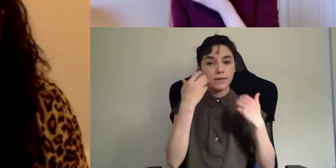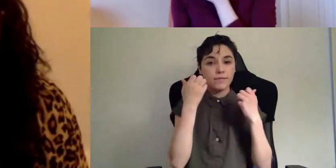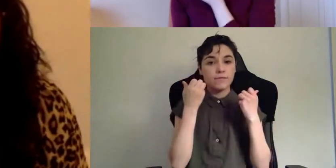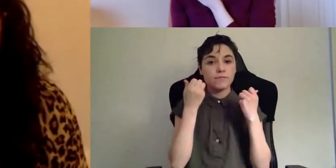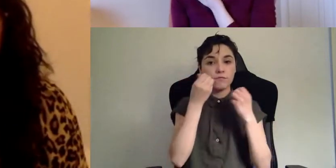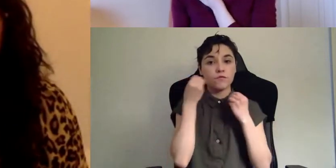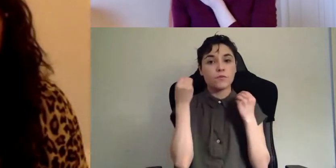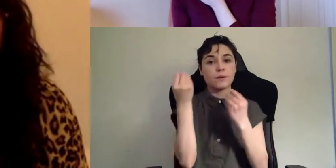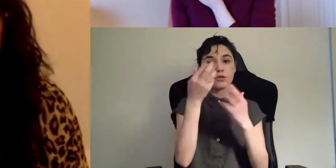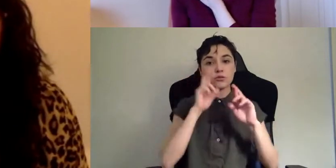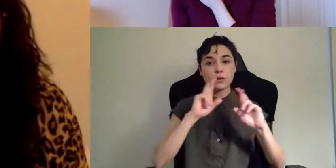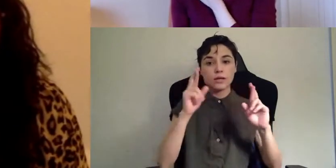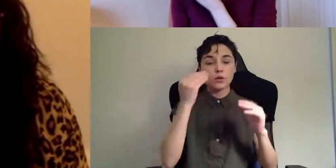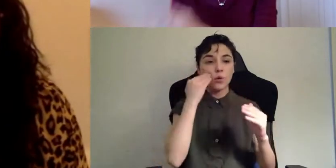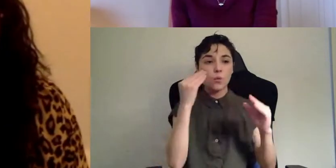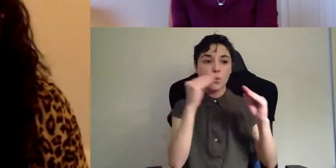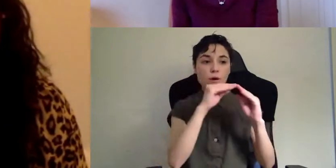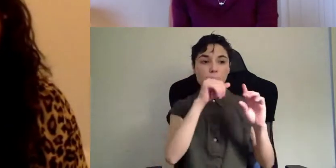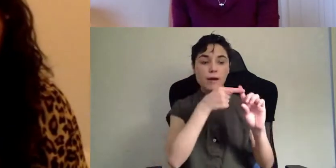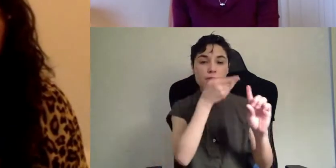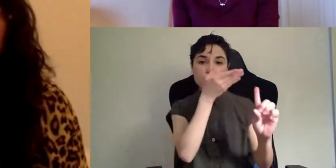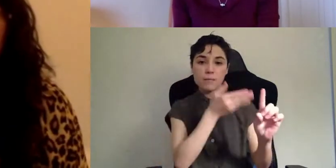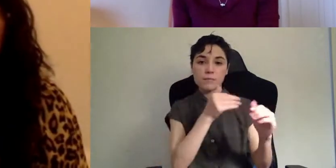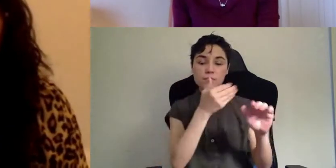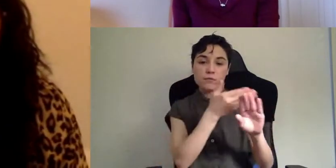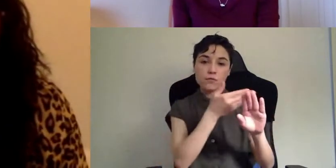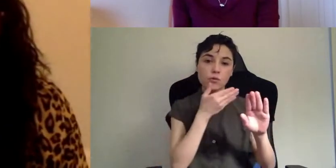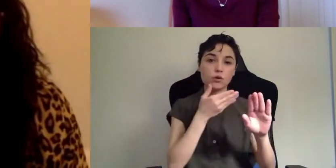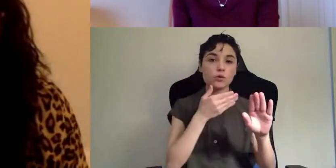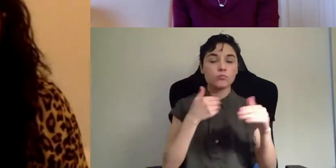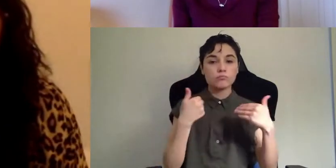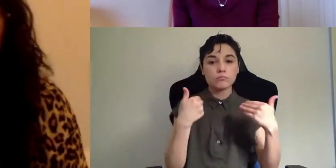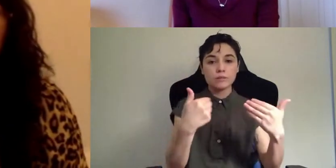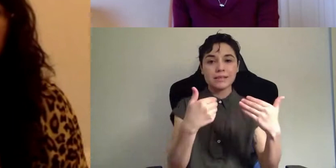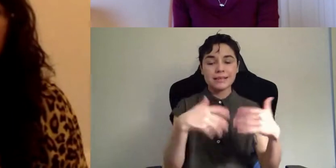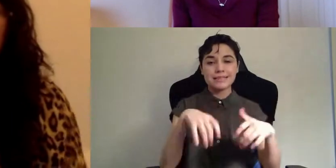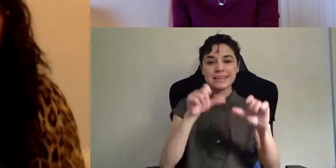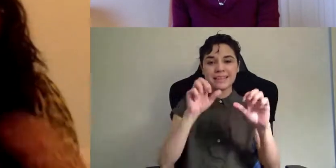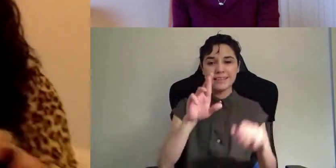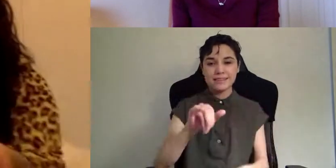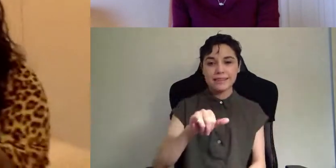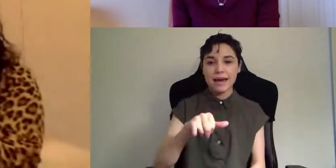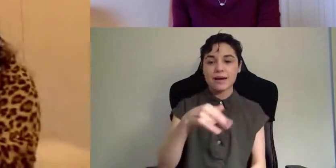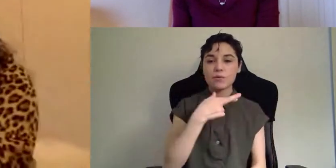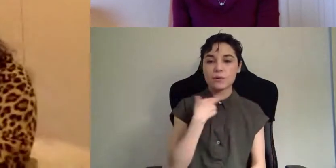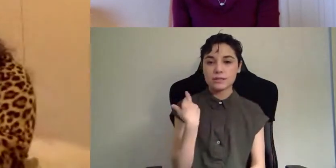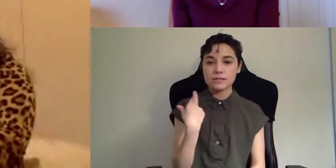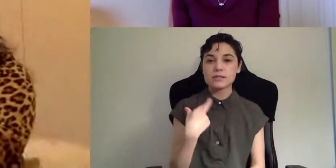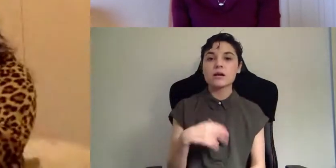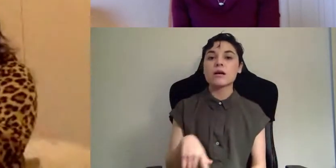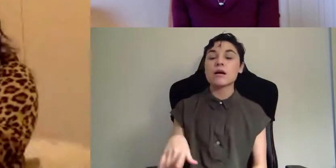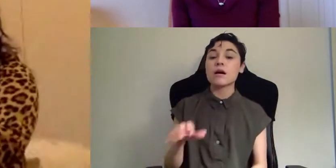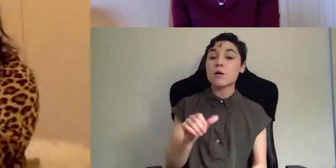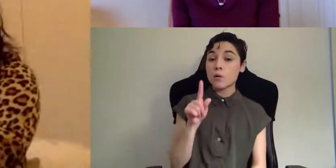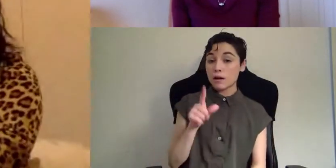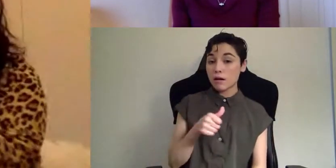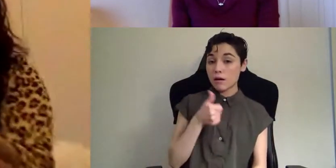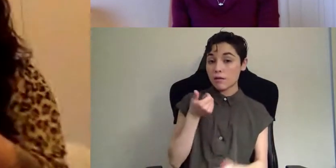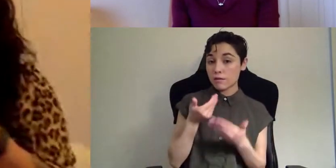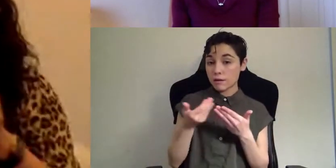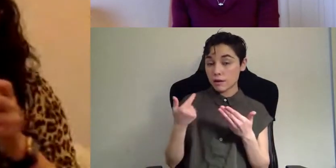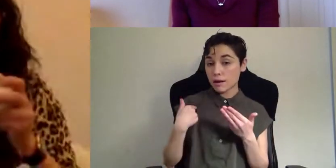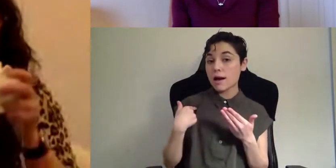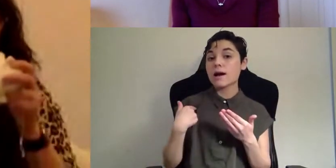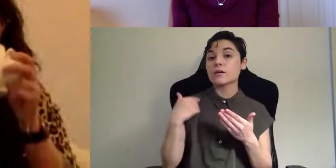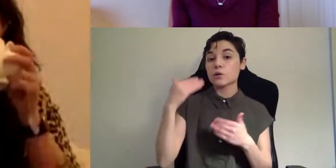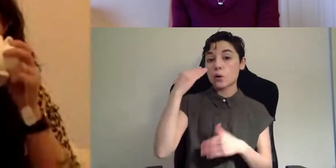And there's something I just thought of too about finding a therapist, is when a therapist tells you